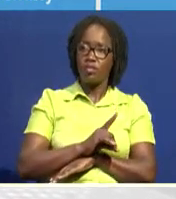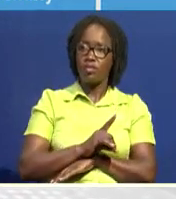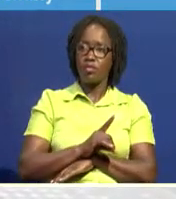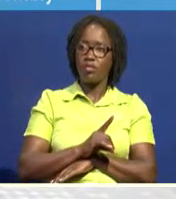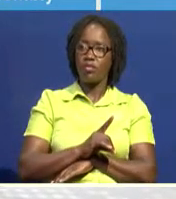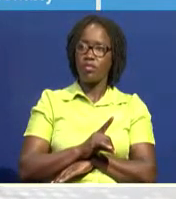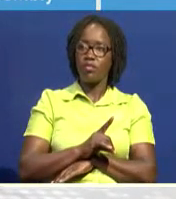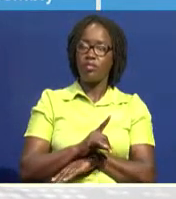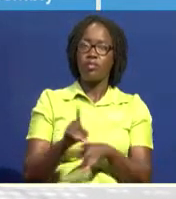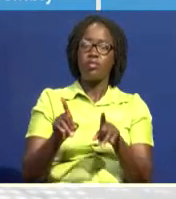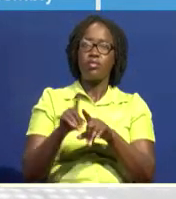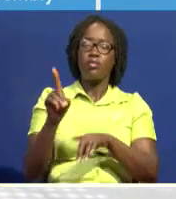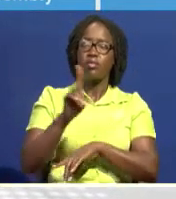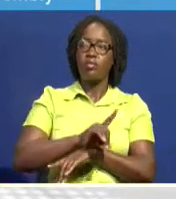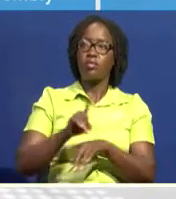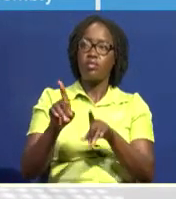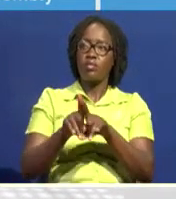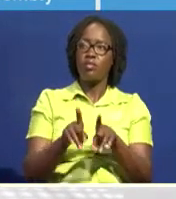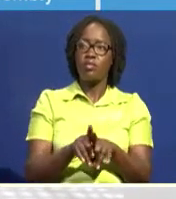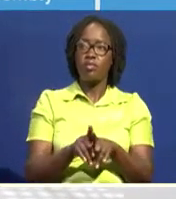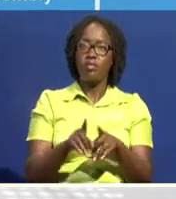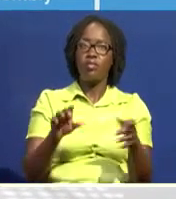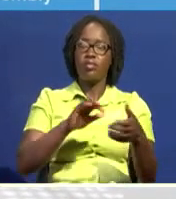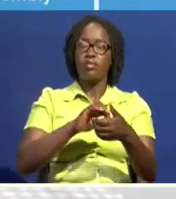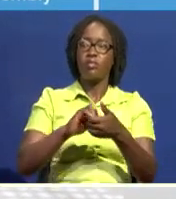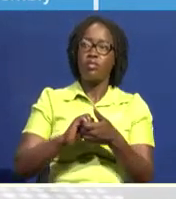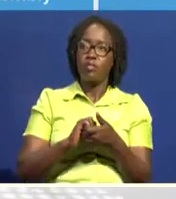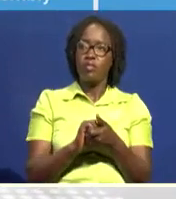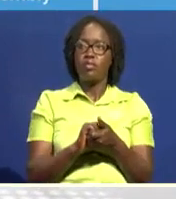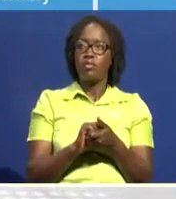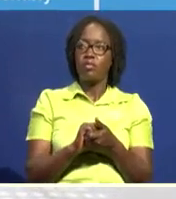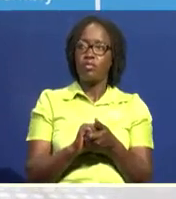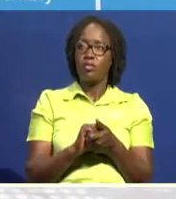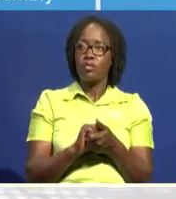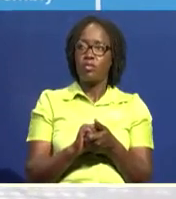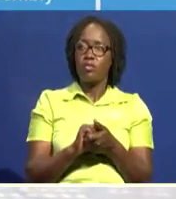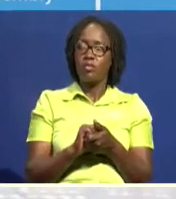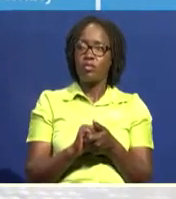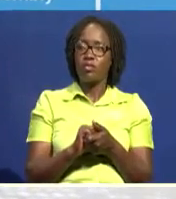and on the same day we will also be engaging